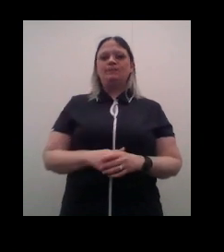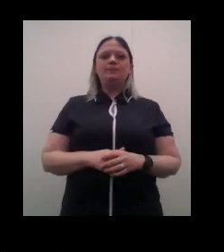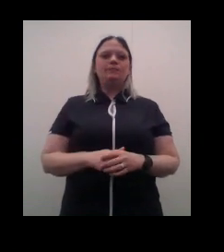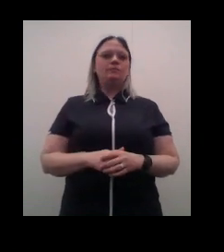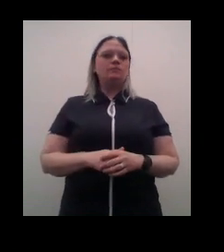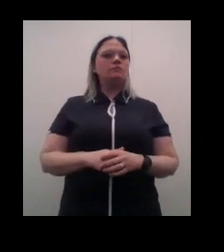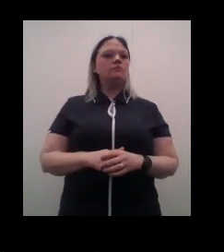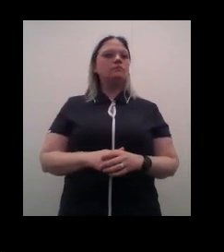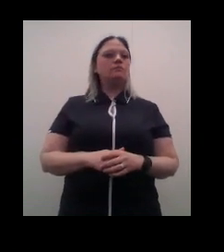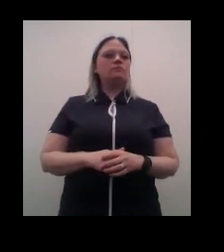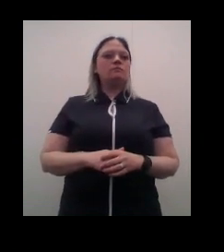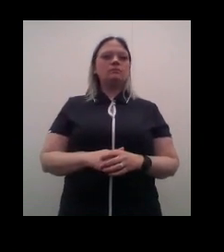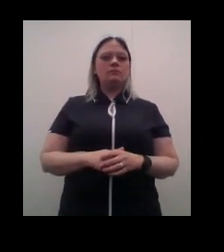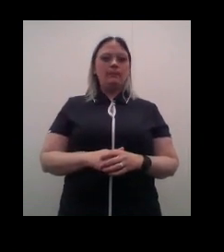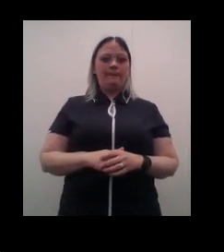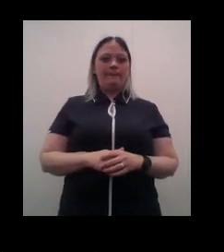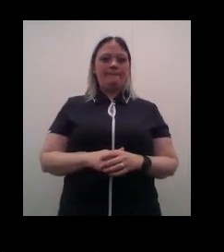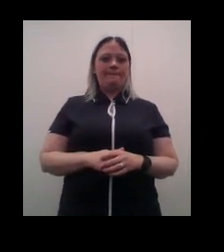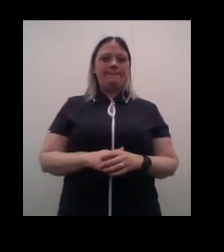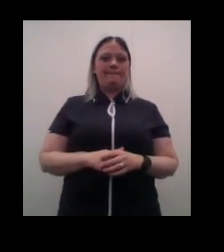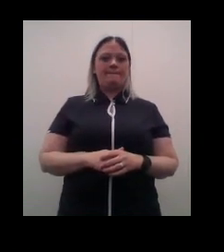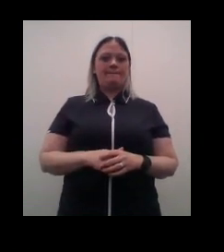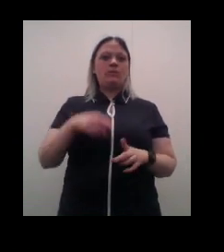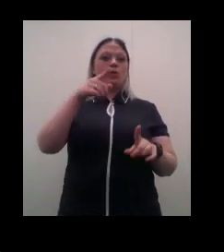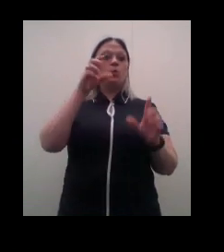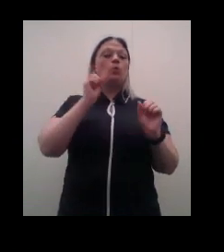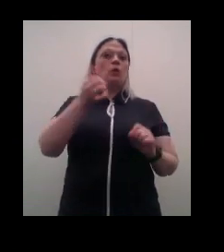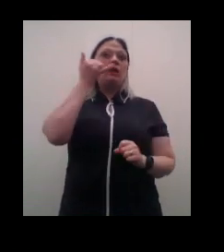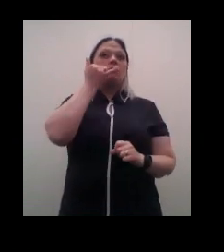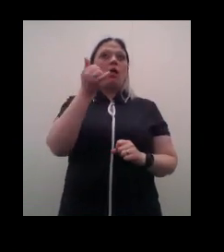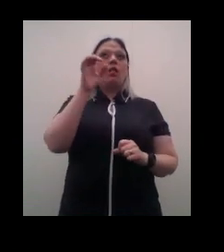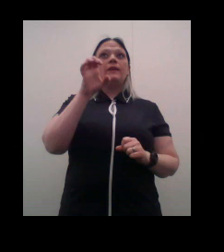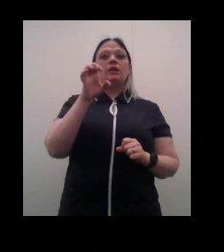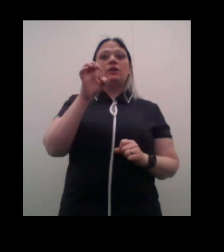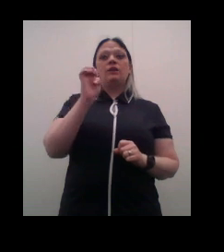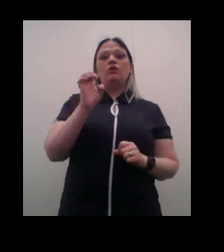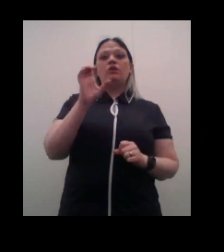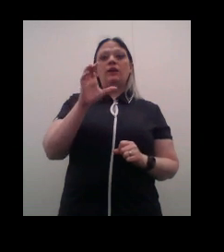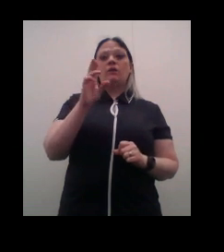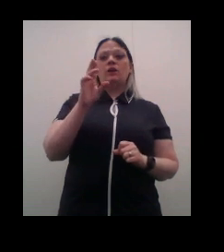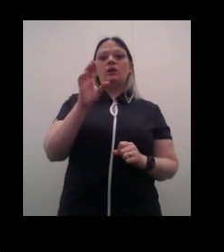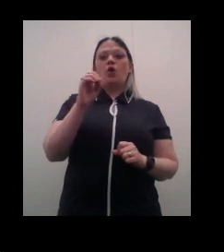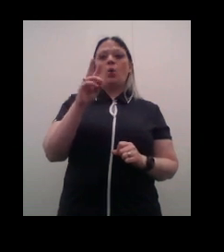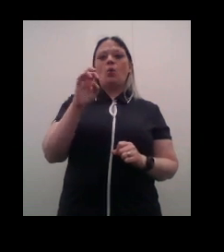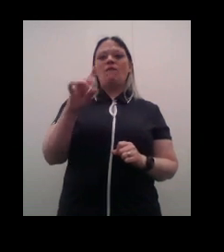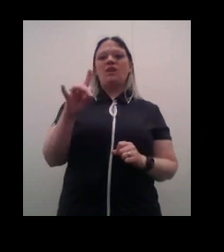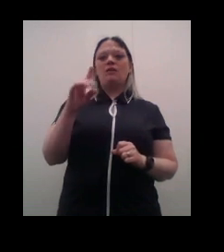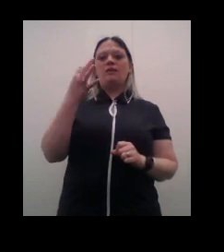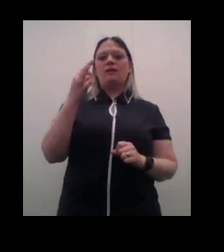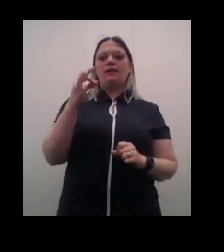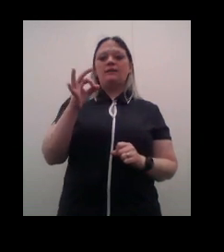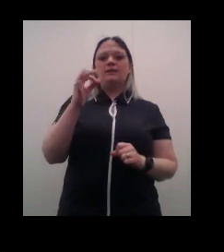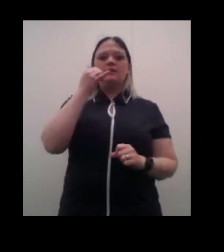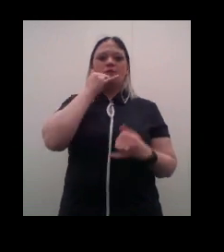the doctor noted, you can call our Erie County COVID-19 hotline at